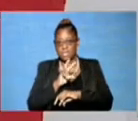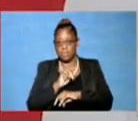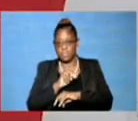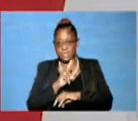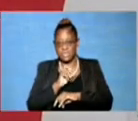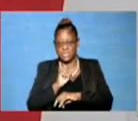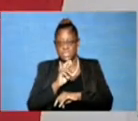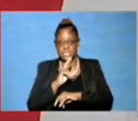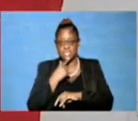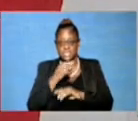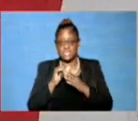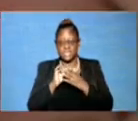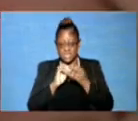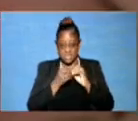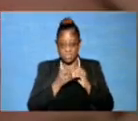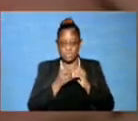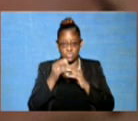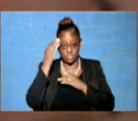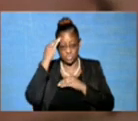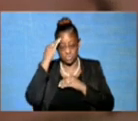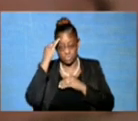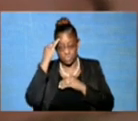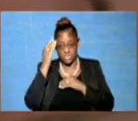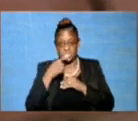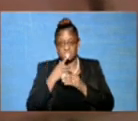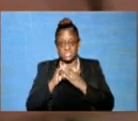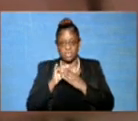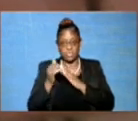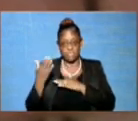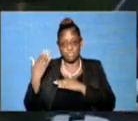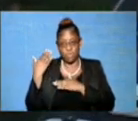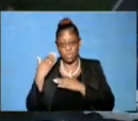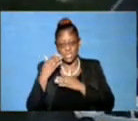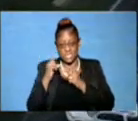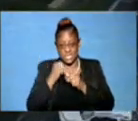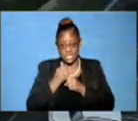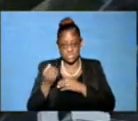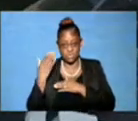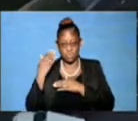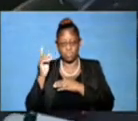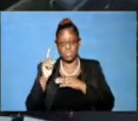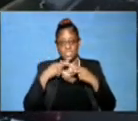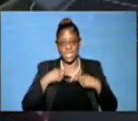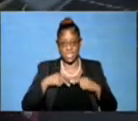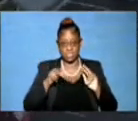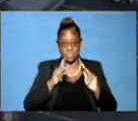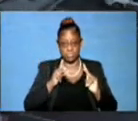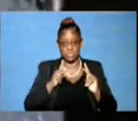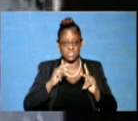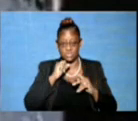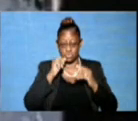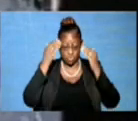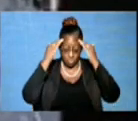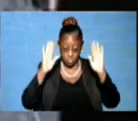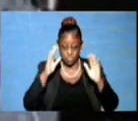numbers are all too familiar. Several years ago, there was a swarm of dengue infections that pushed local health officials to the limit. However,